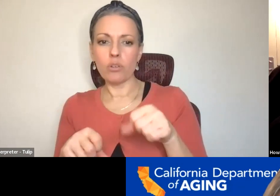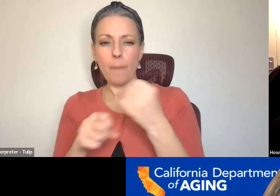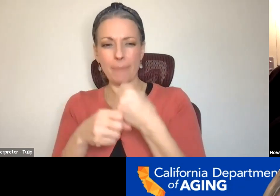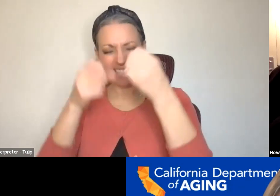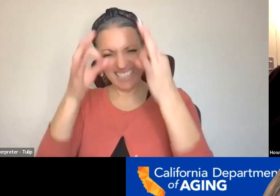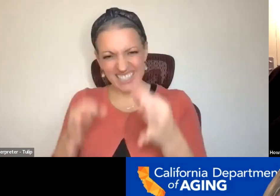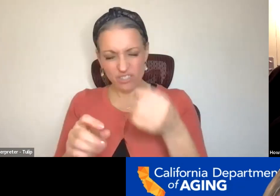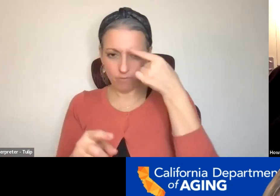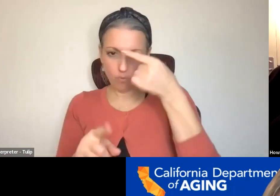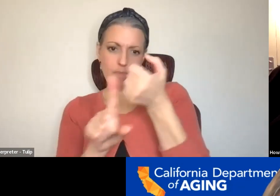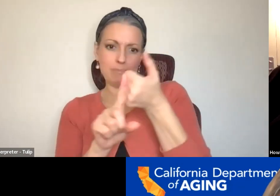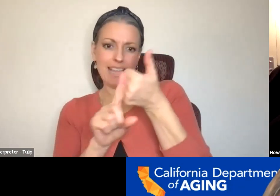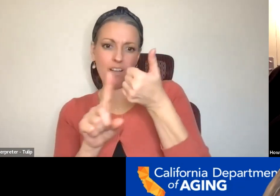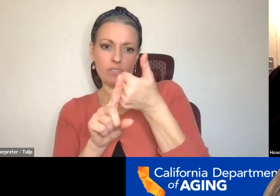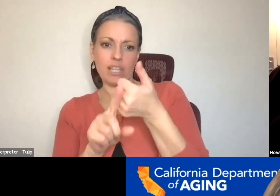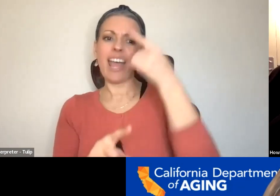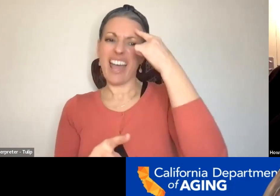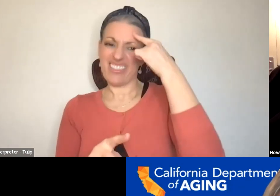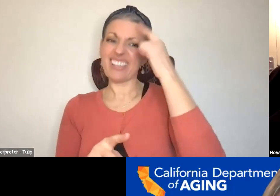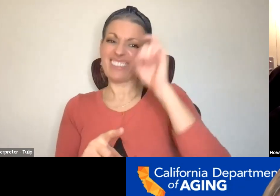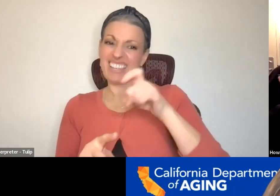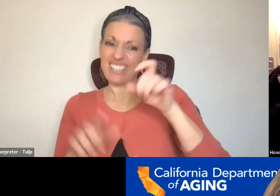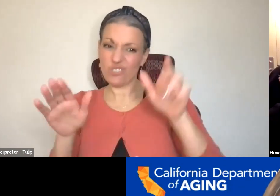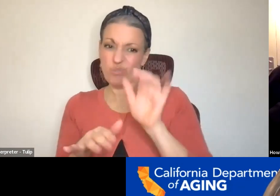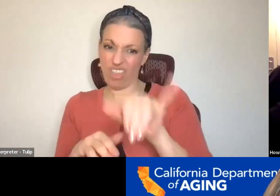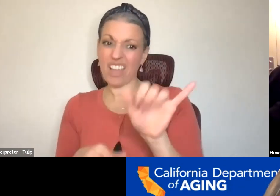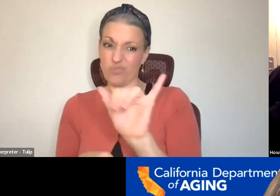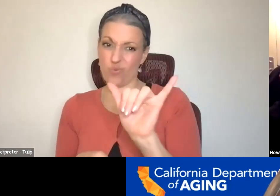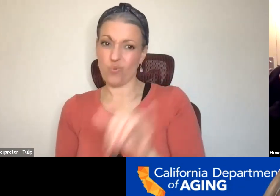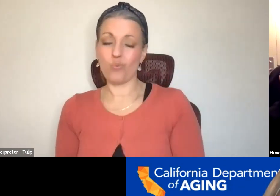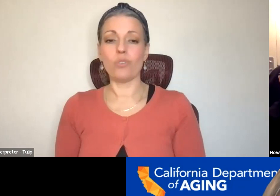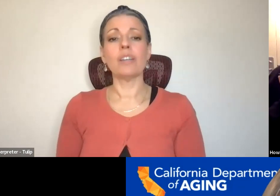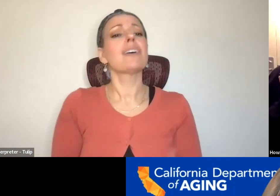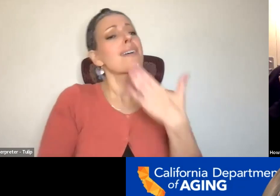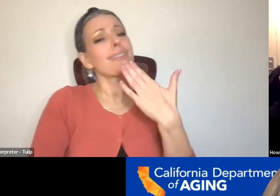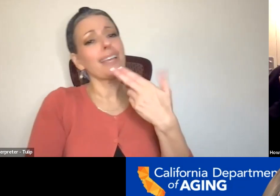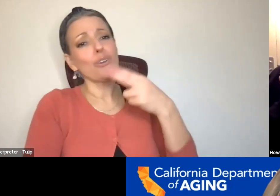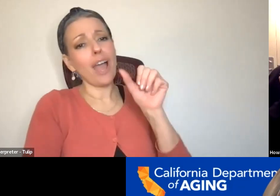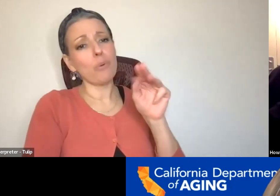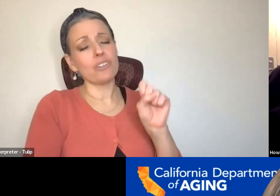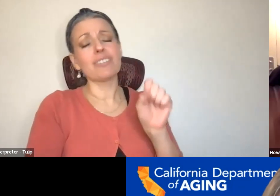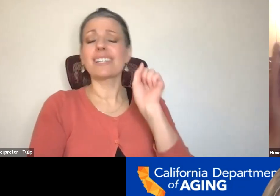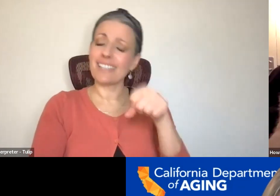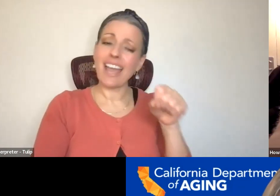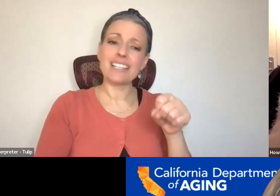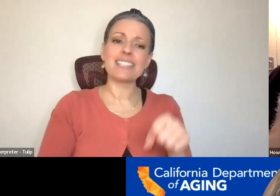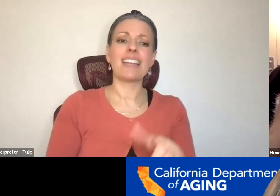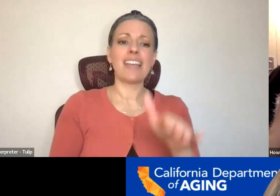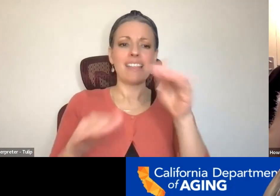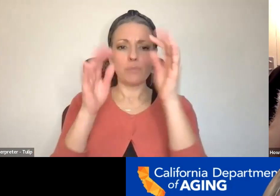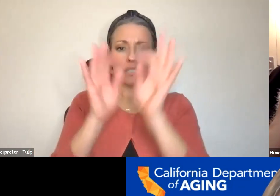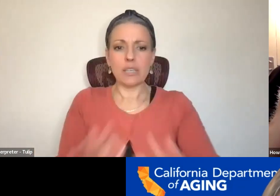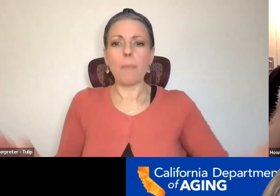decisions for themselves. I think that needs to be done too. Yeah, thank you, Howard. Yeah, certainly illuminates the importance